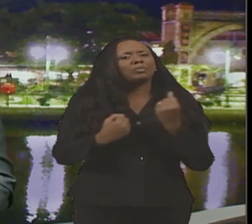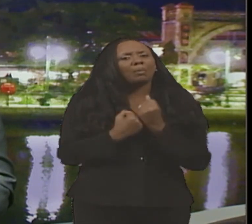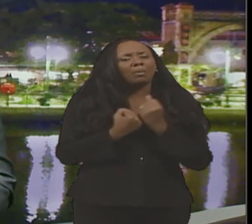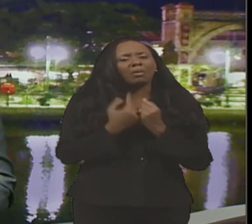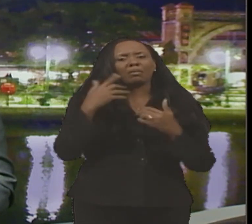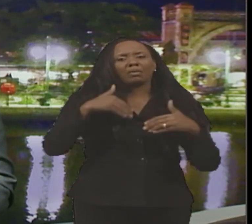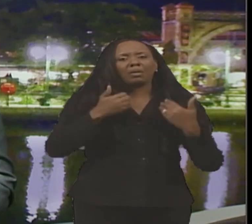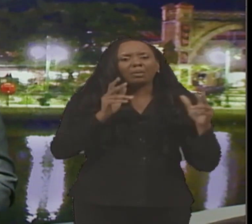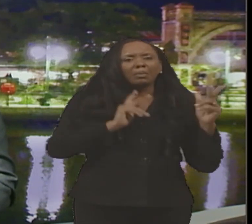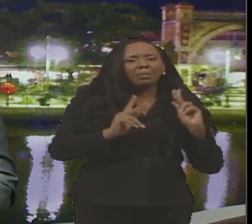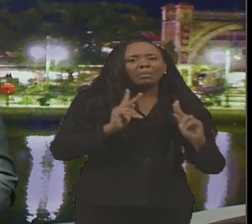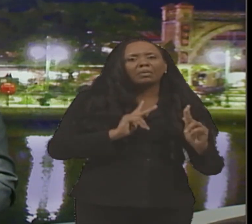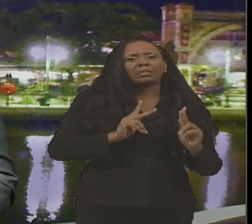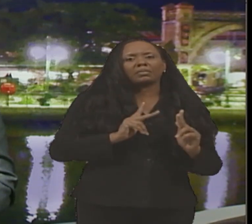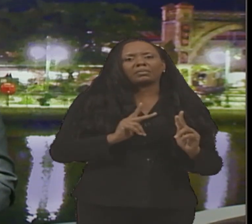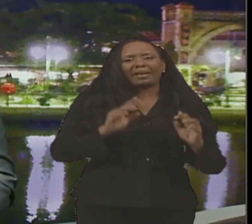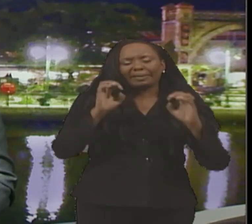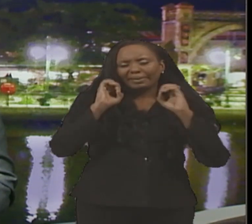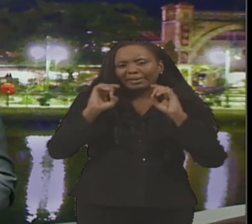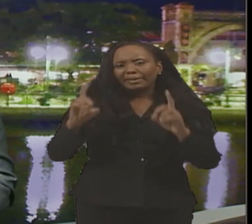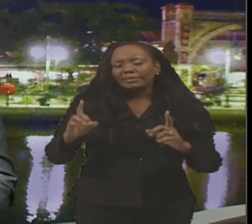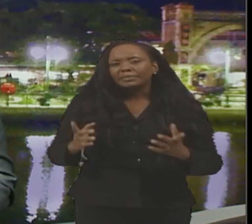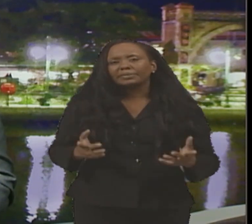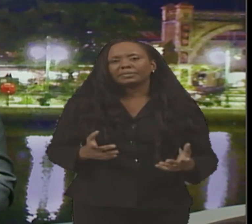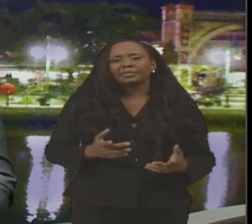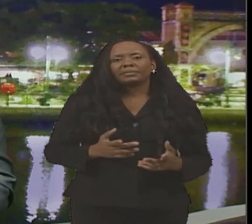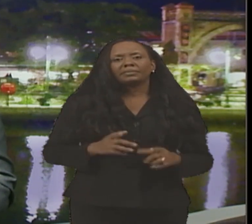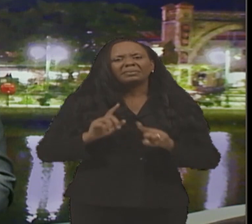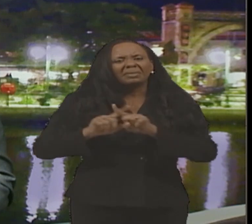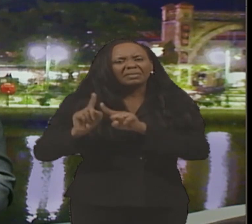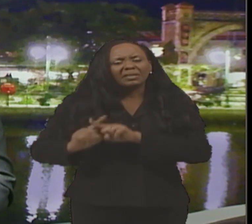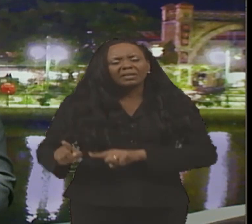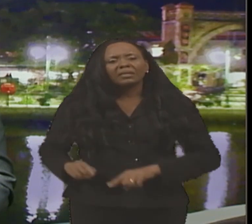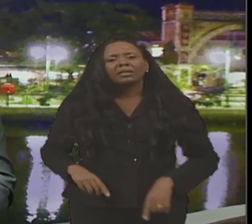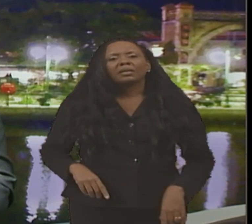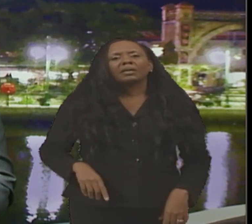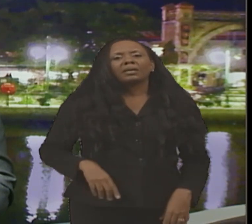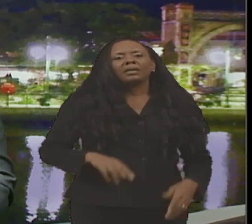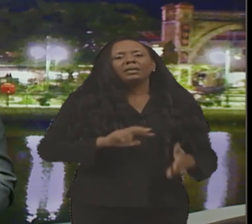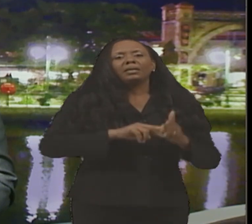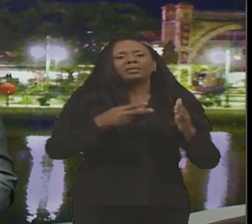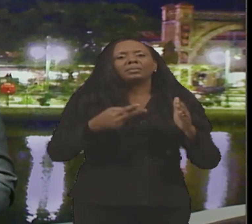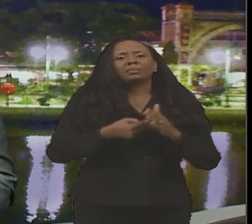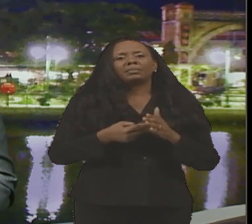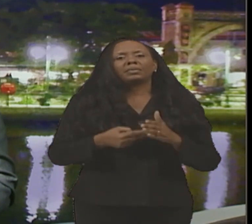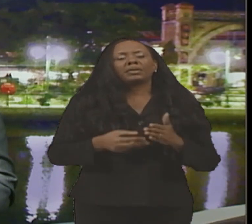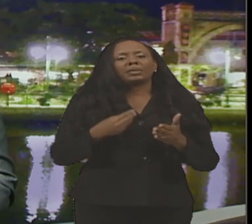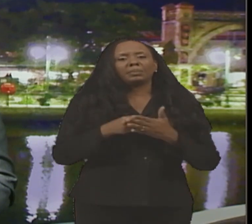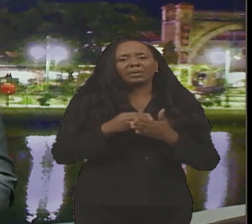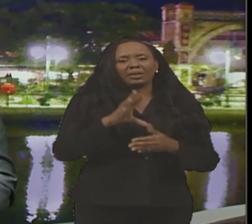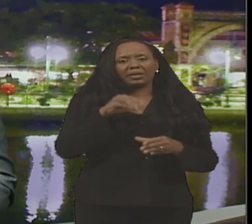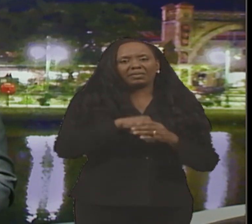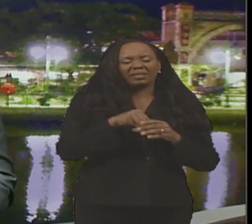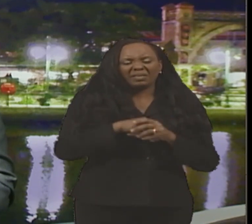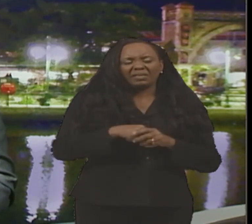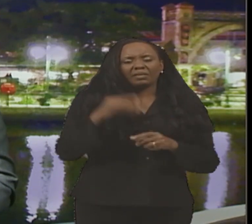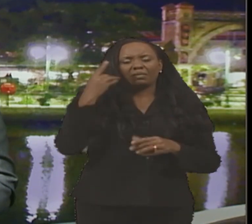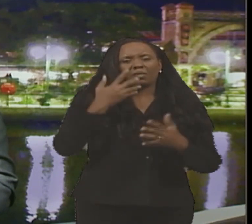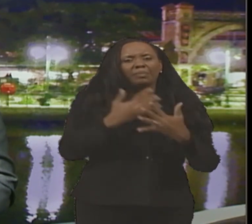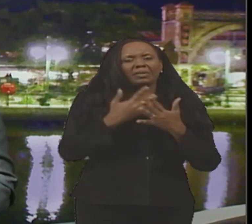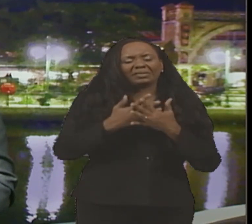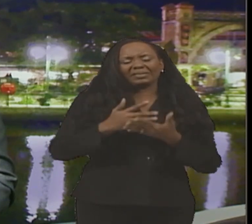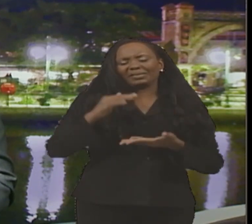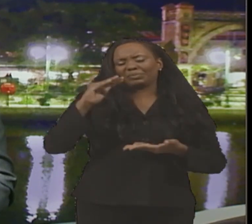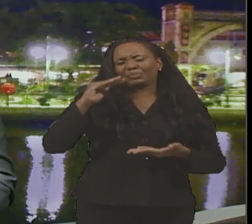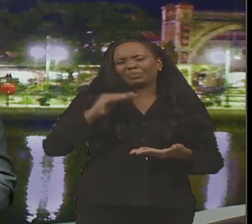and similar endeavors. Dr. Crystal Haynes says this could cut down the amount of money invested in punitive measures like prisons. Dr.